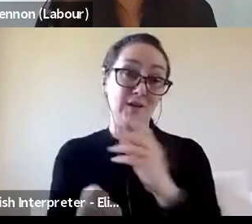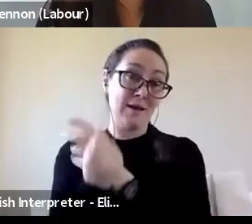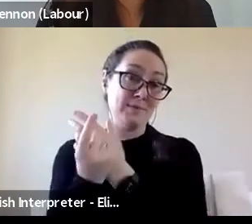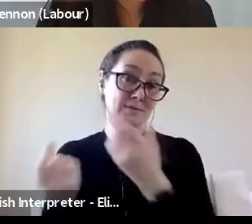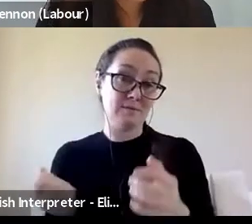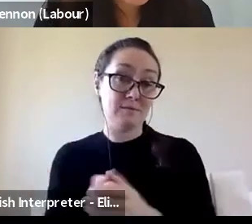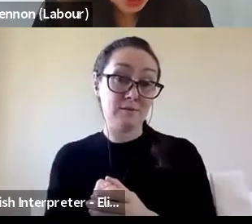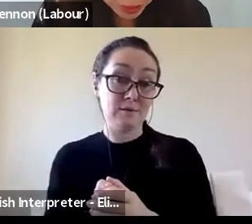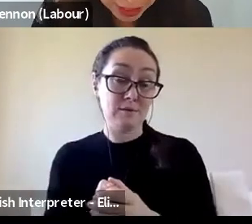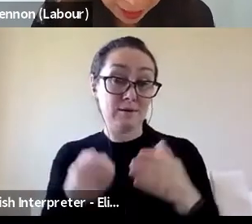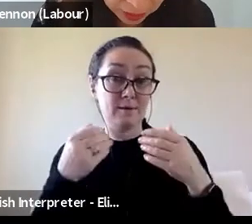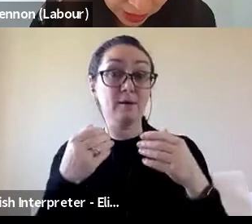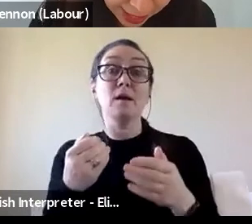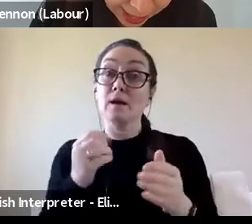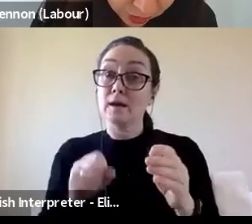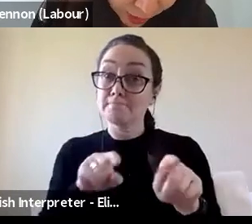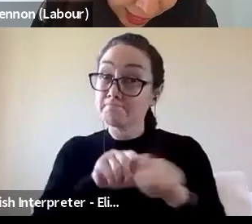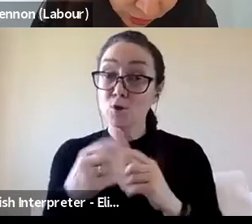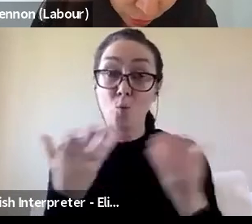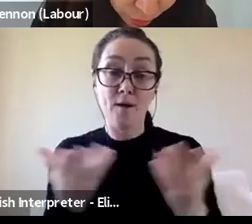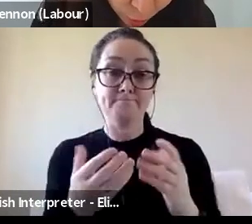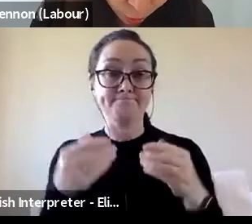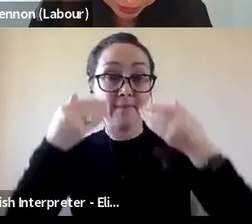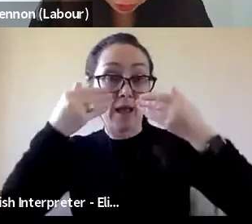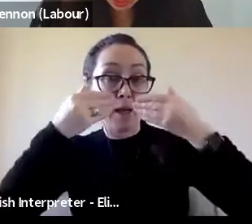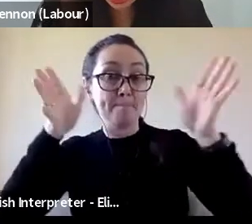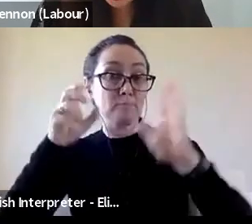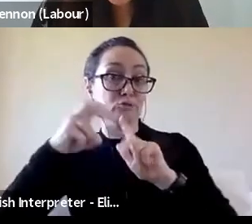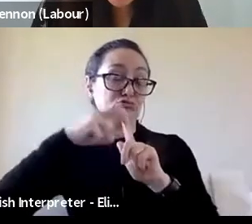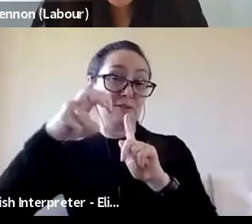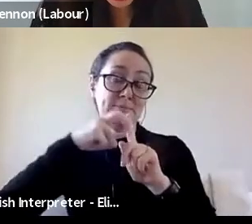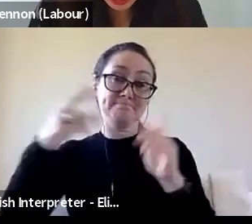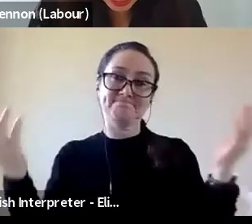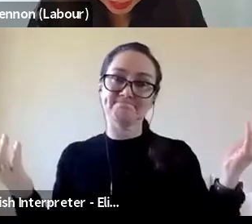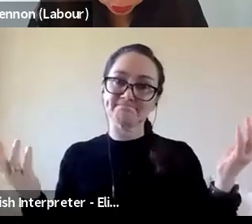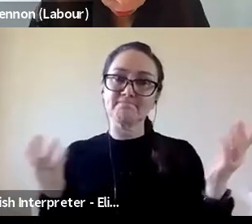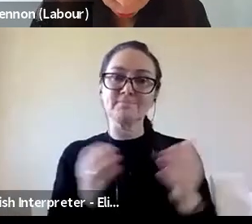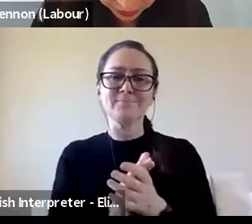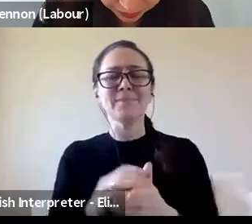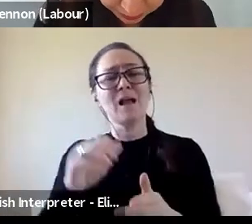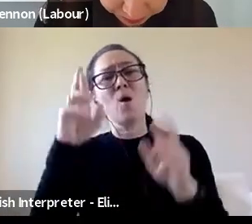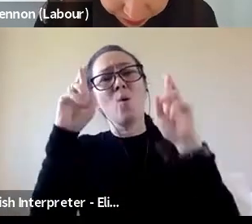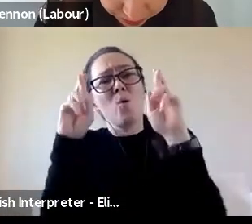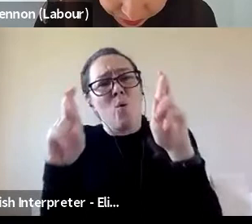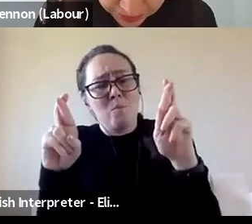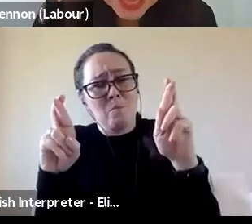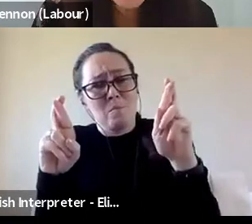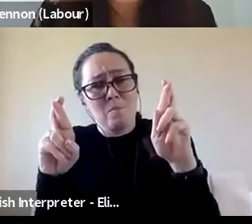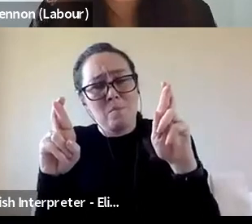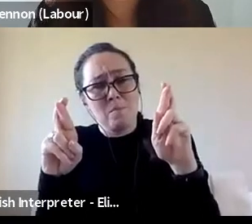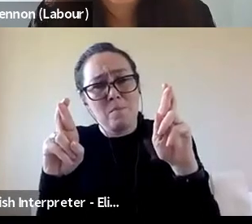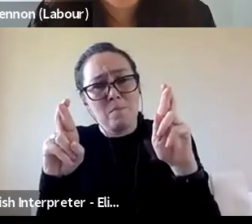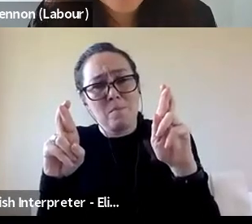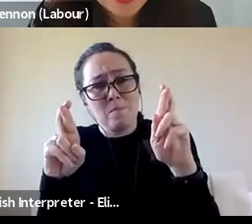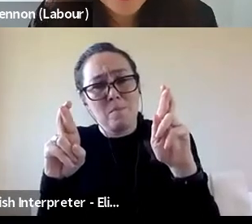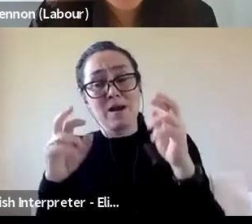transport, which we've just been talking about. So I do hope that, although it's never a silver bullet, I do hope that the Hate Crime